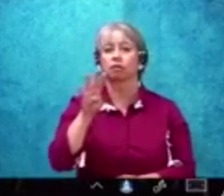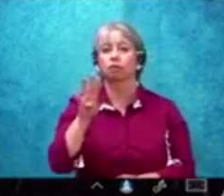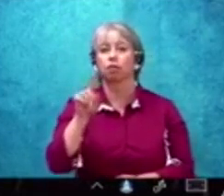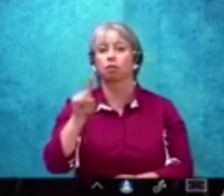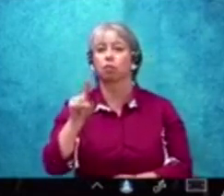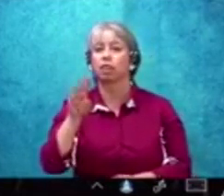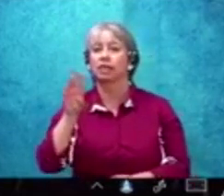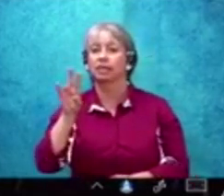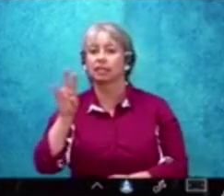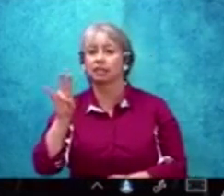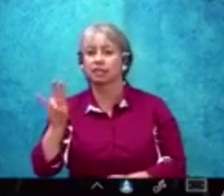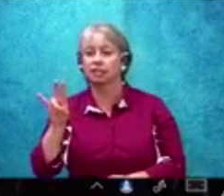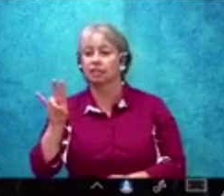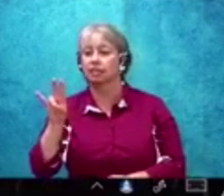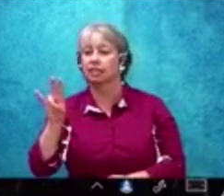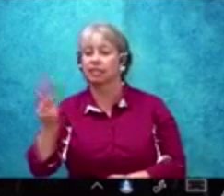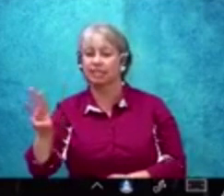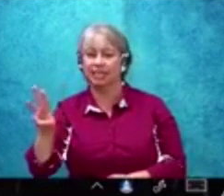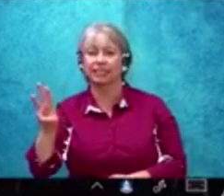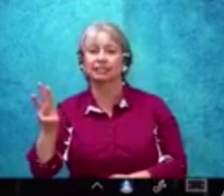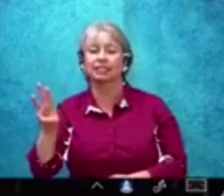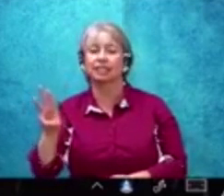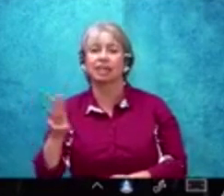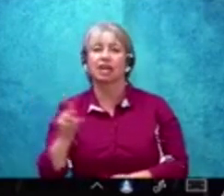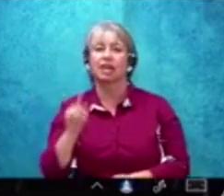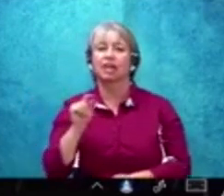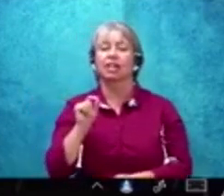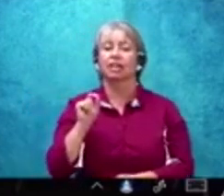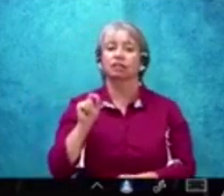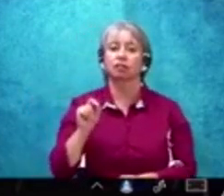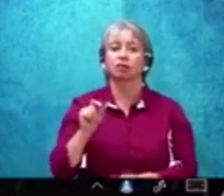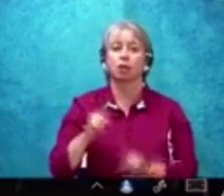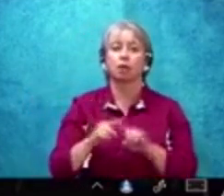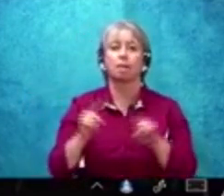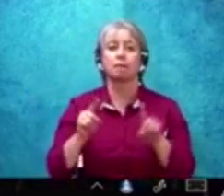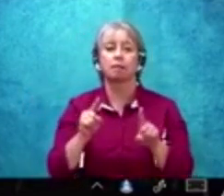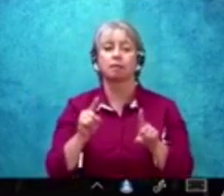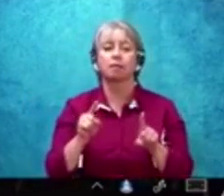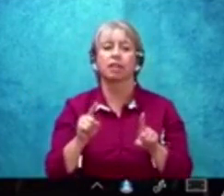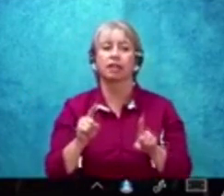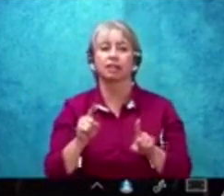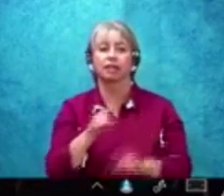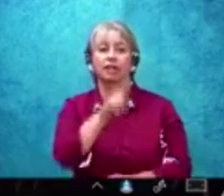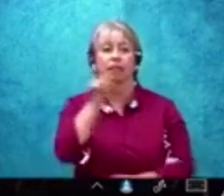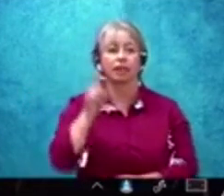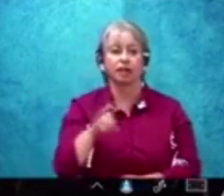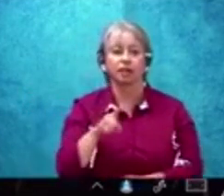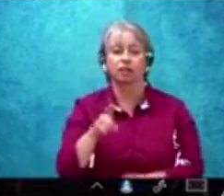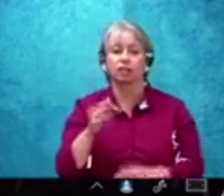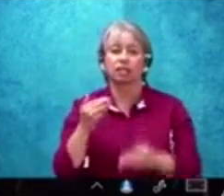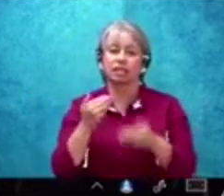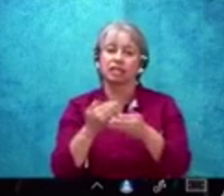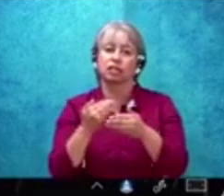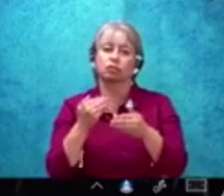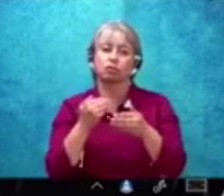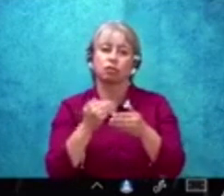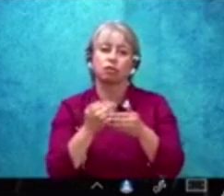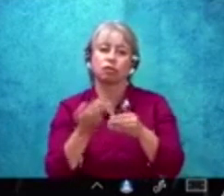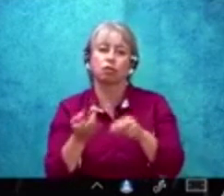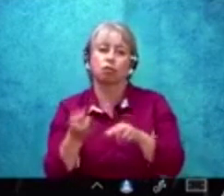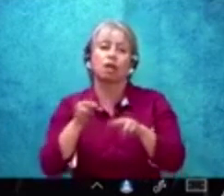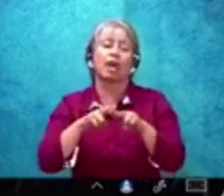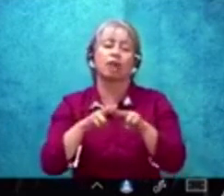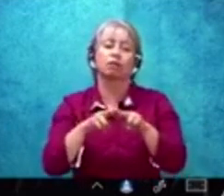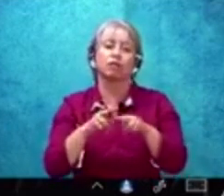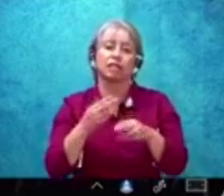7.416, a whole lot of decimals, a ton of decimals. But our answer in our question, it told us to round to the nearest hundredth. So the